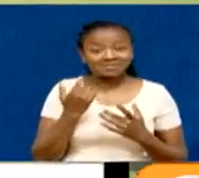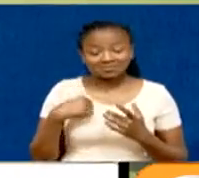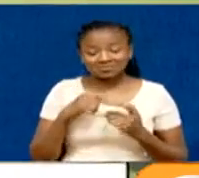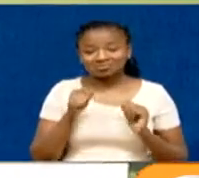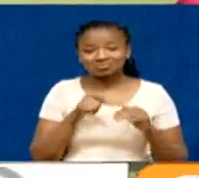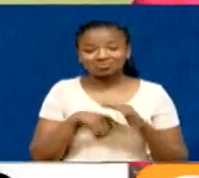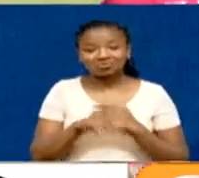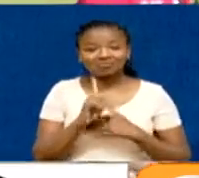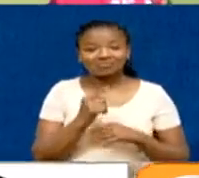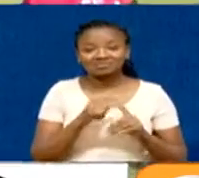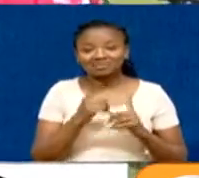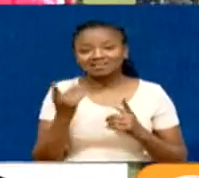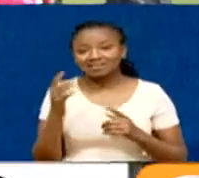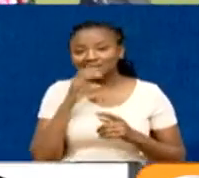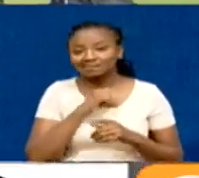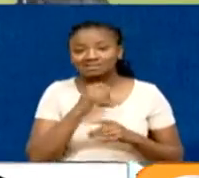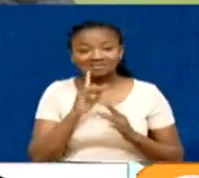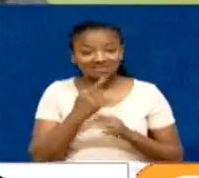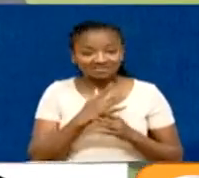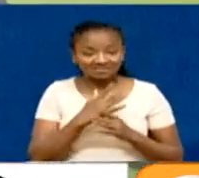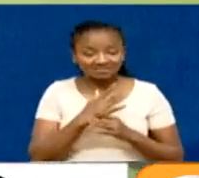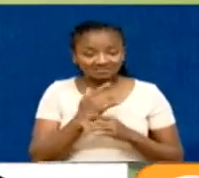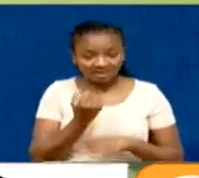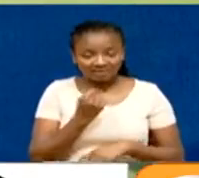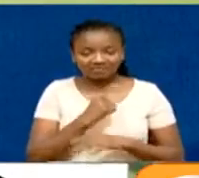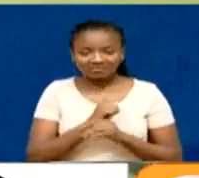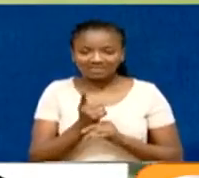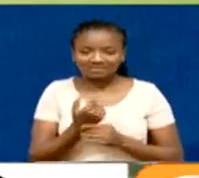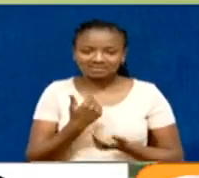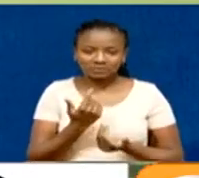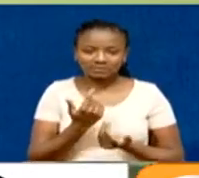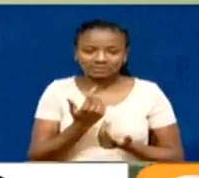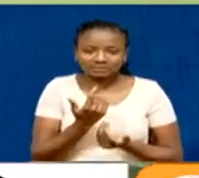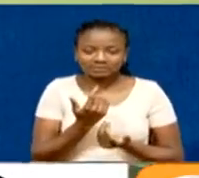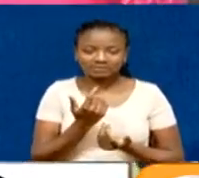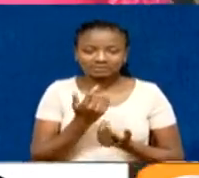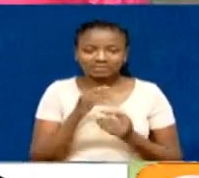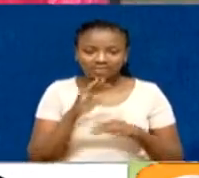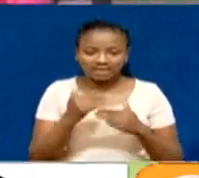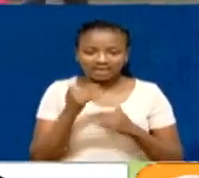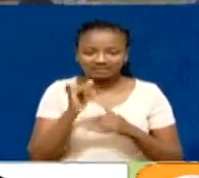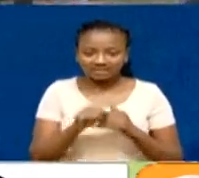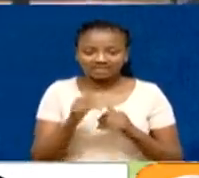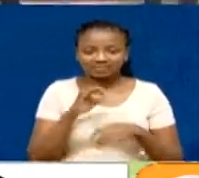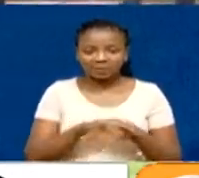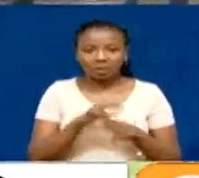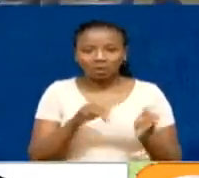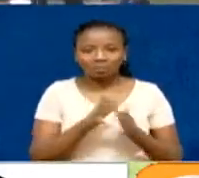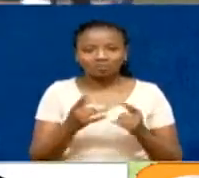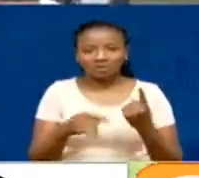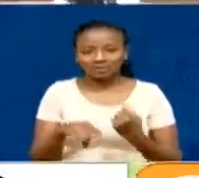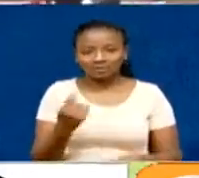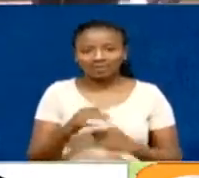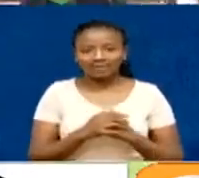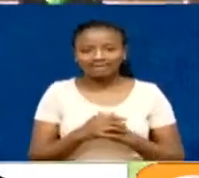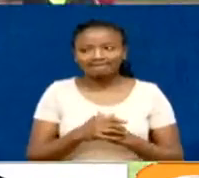missed. In the first 5 minutes, we were conceding, but we escaped. Thereafter, we got our chance and we used it.